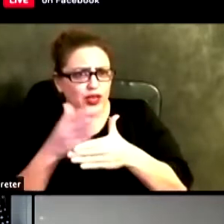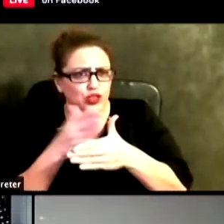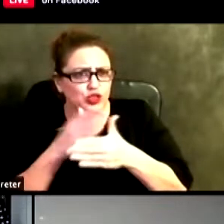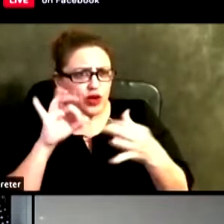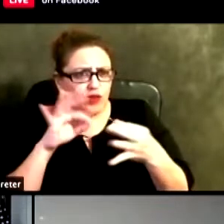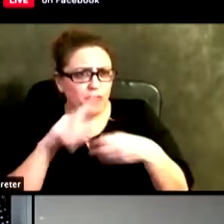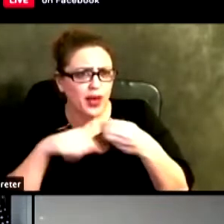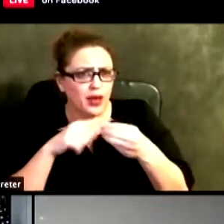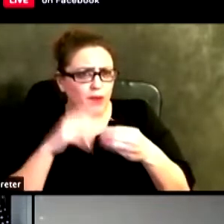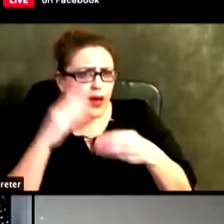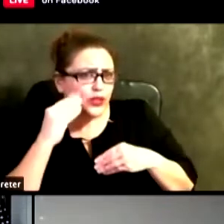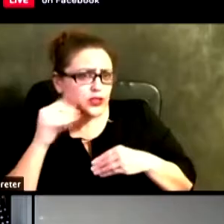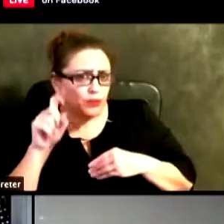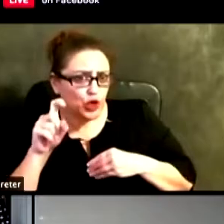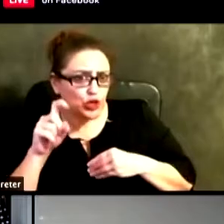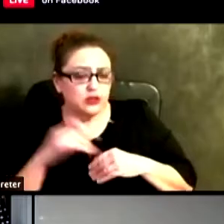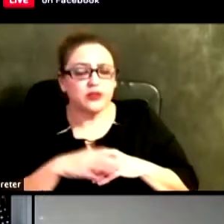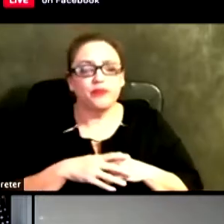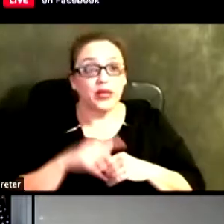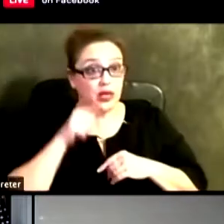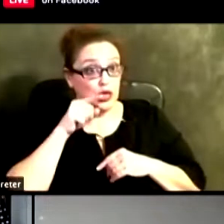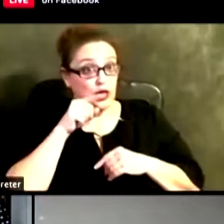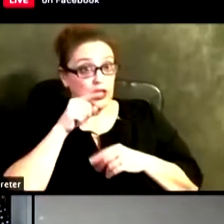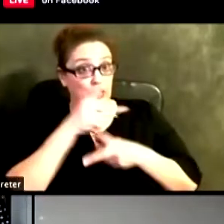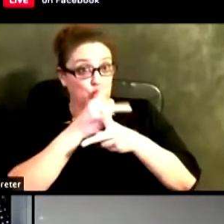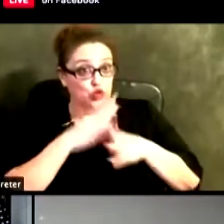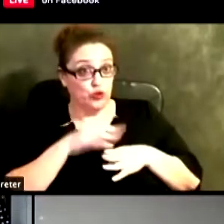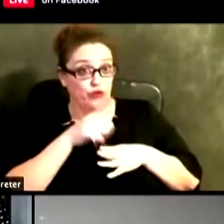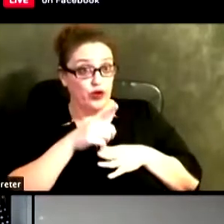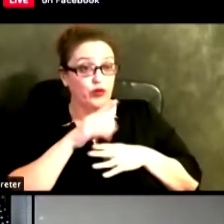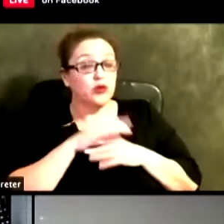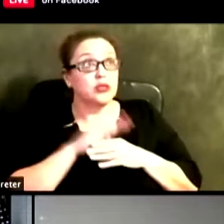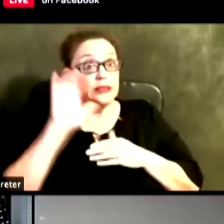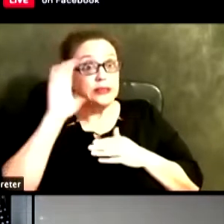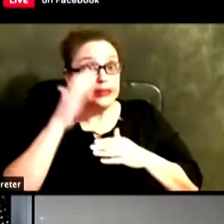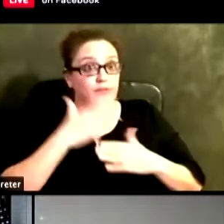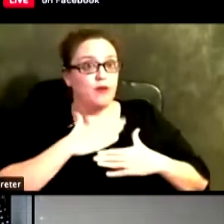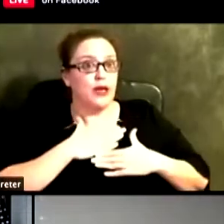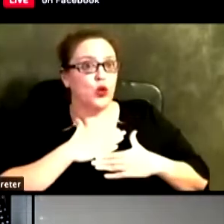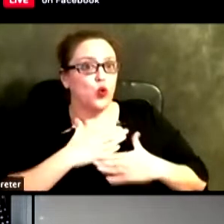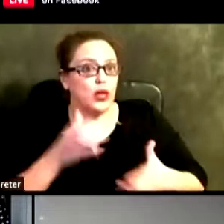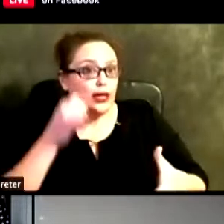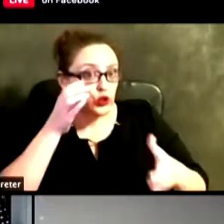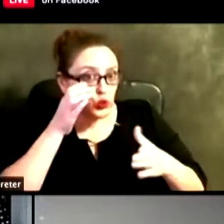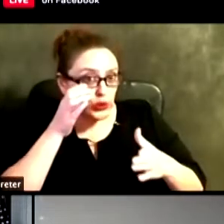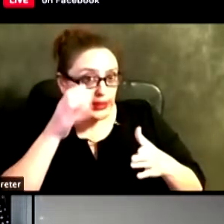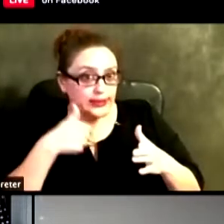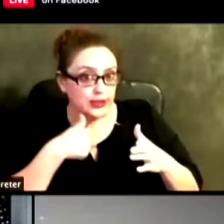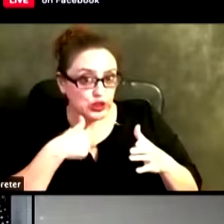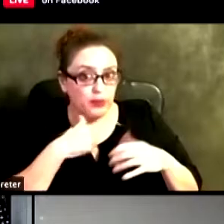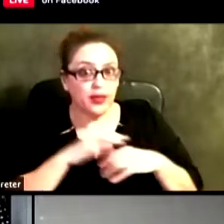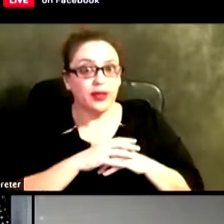Right. She seemed to be, first off, willing to listen to me.